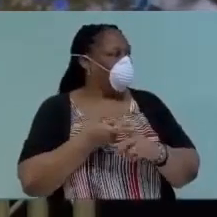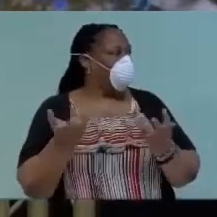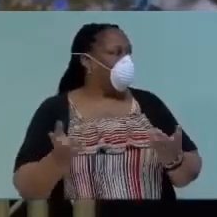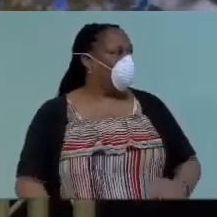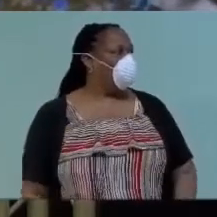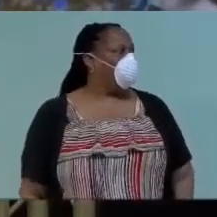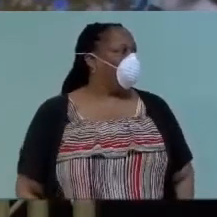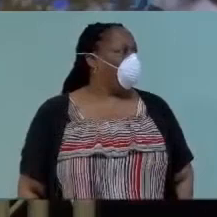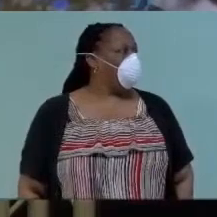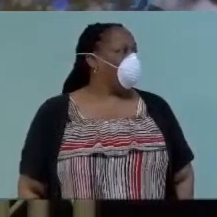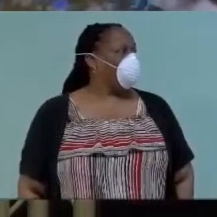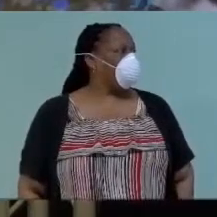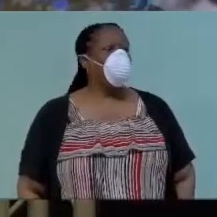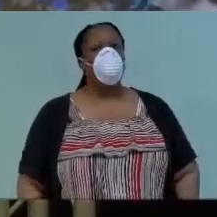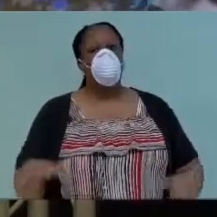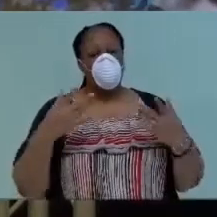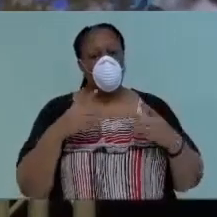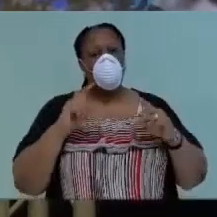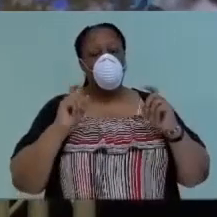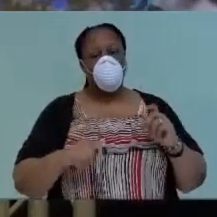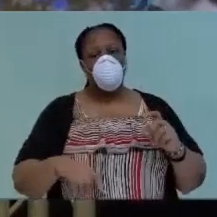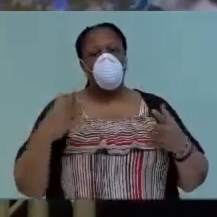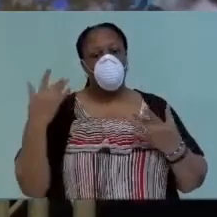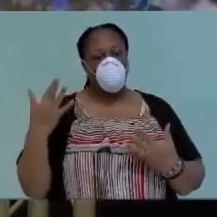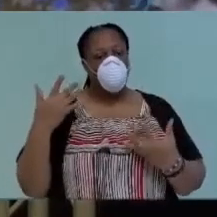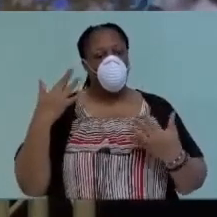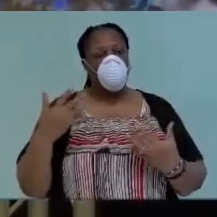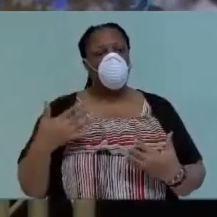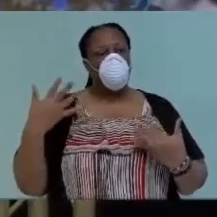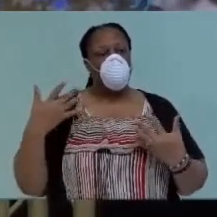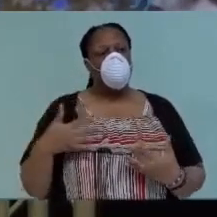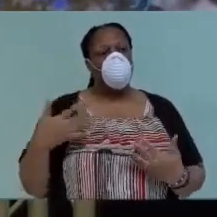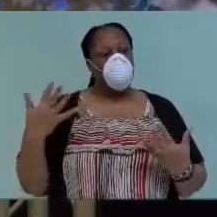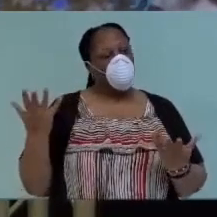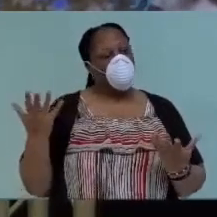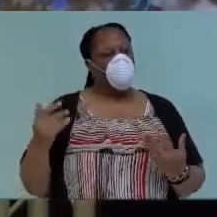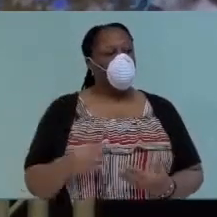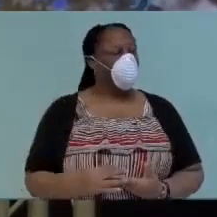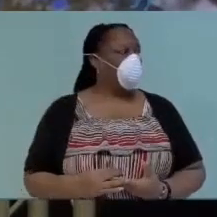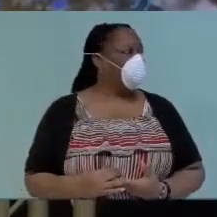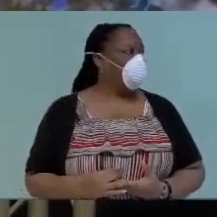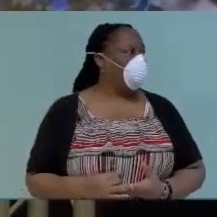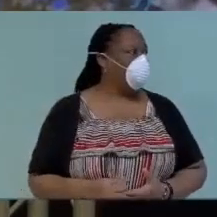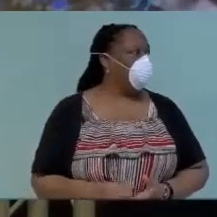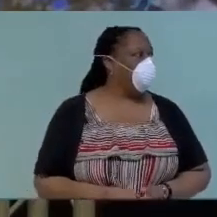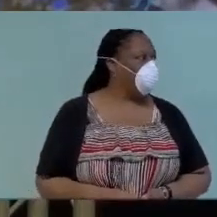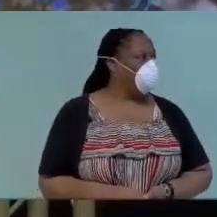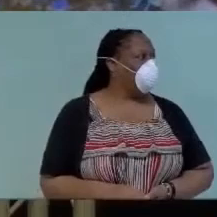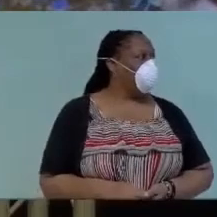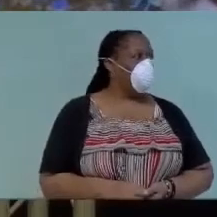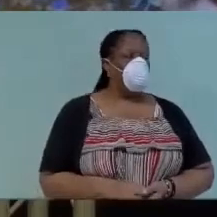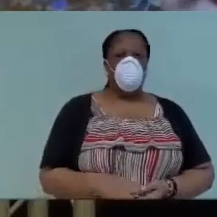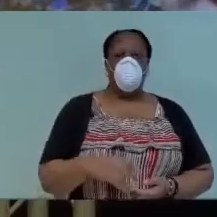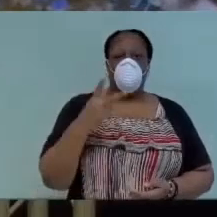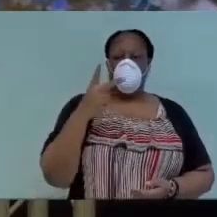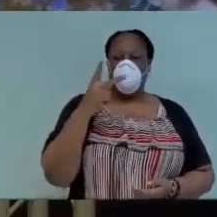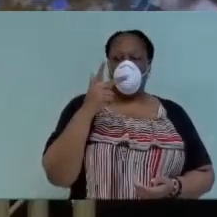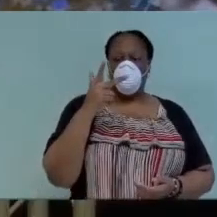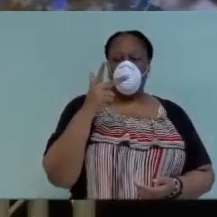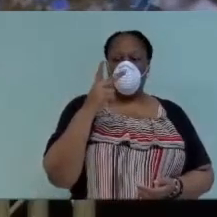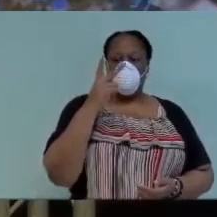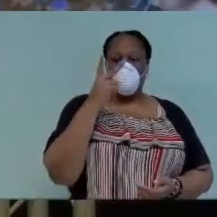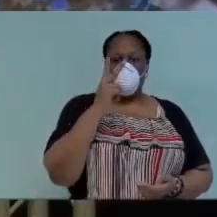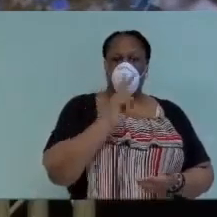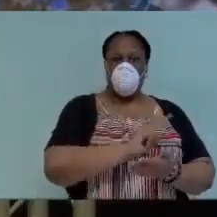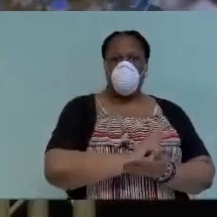protocol, therefore, is one that will prevent persons who are clinically recovered from spreading the virus. And the protocol